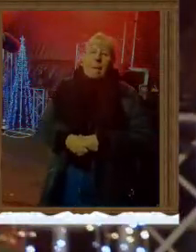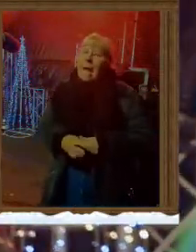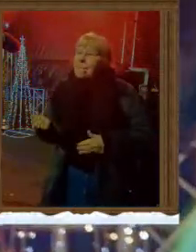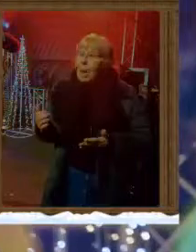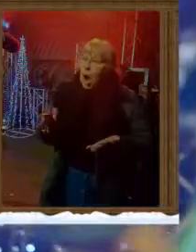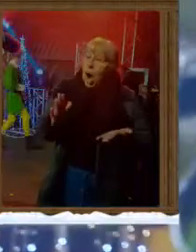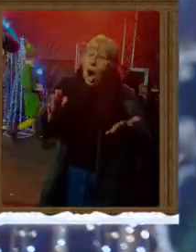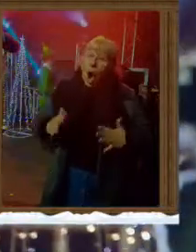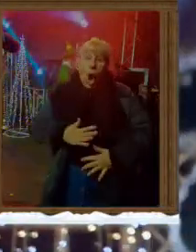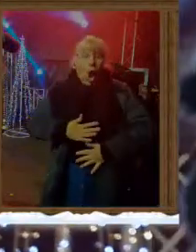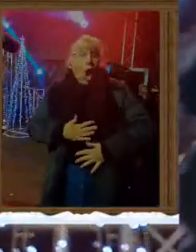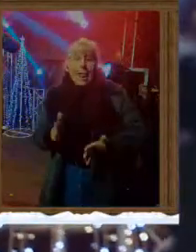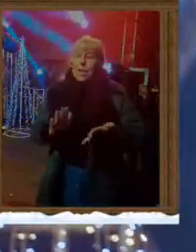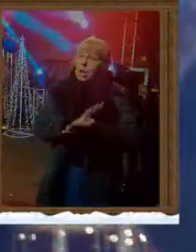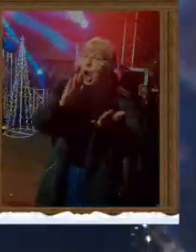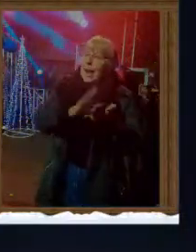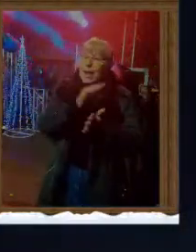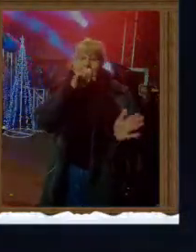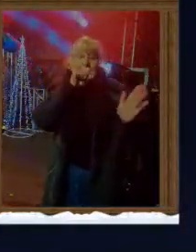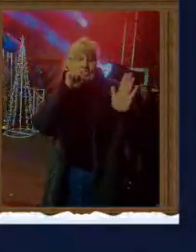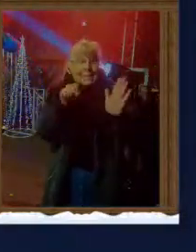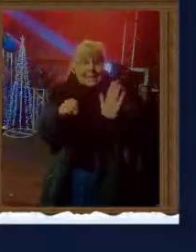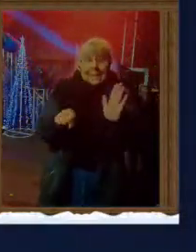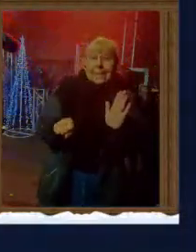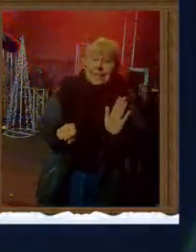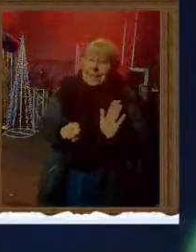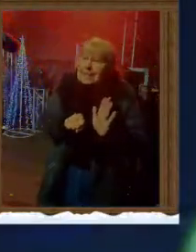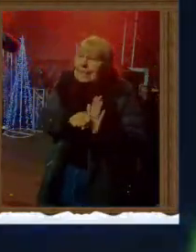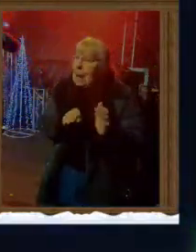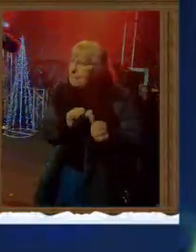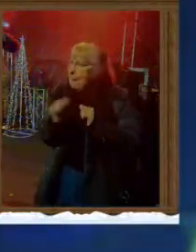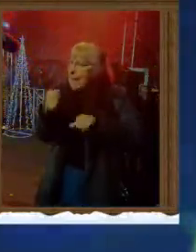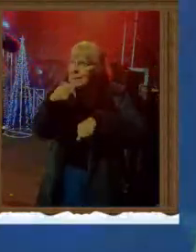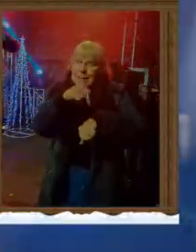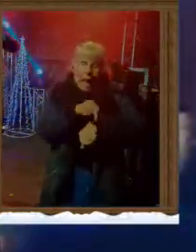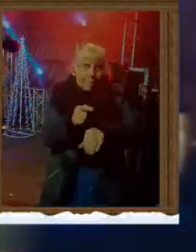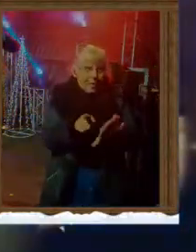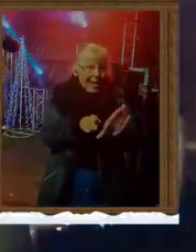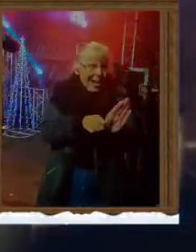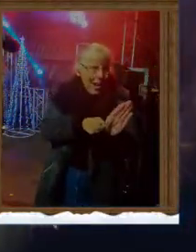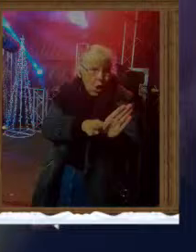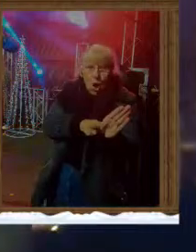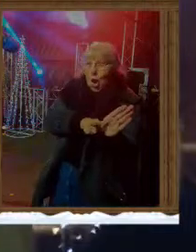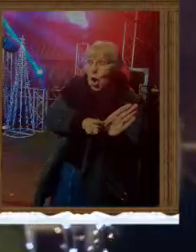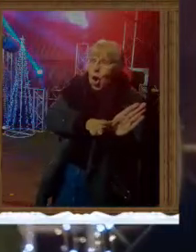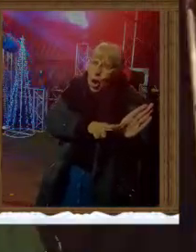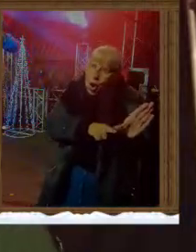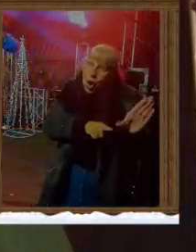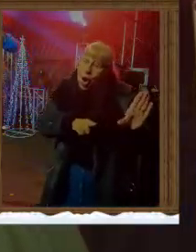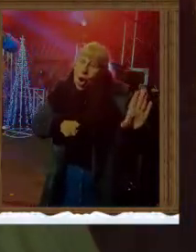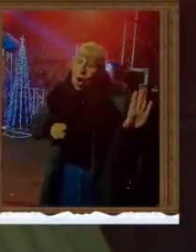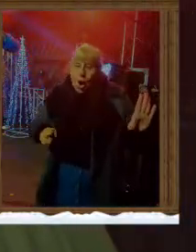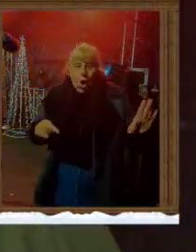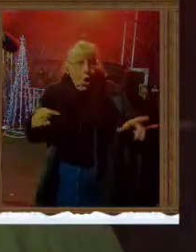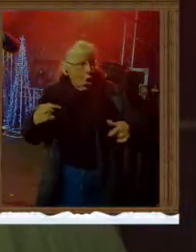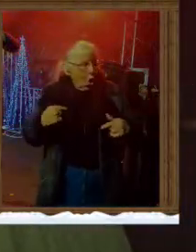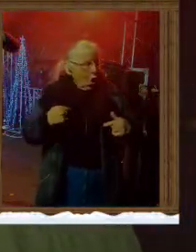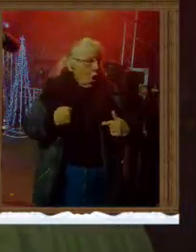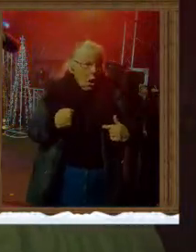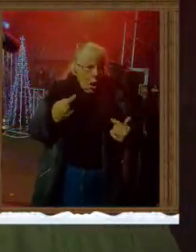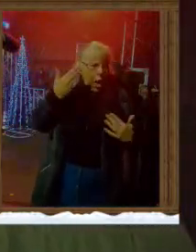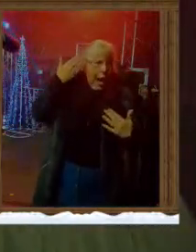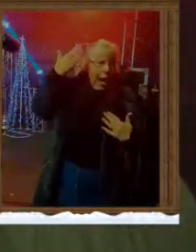Have a holly jolly Christmas. It's the best time of the year. Now, I don't